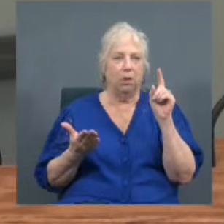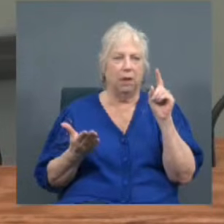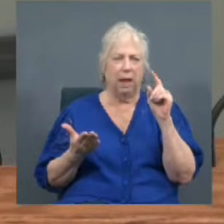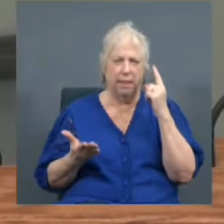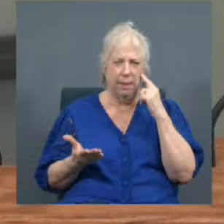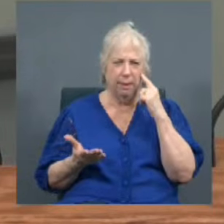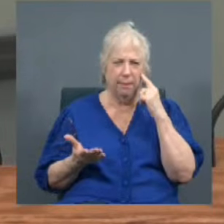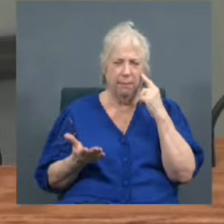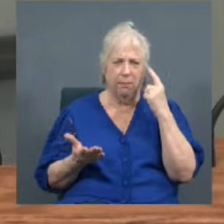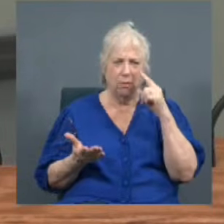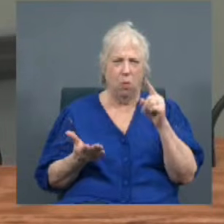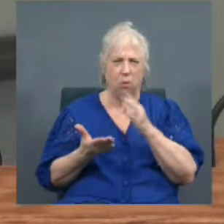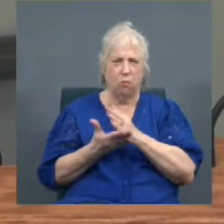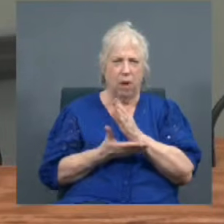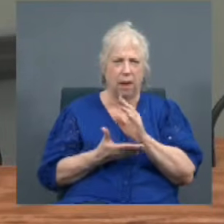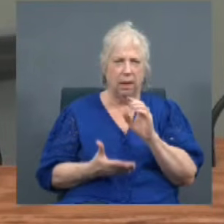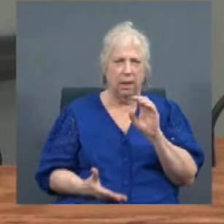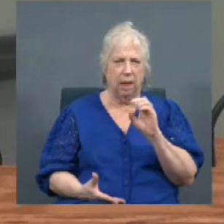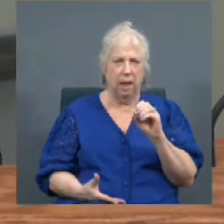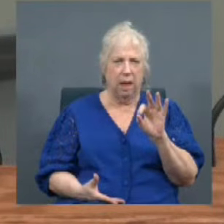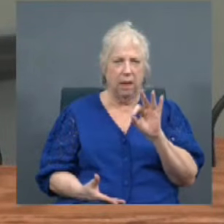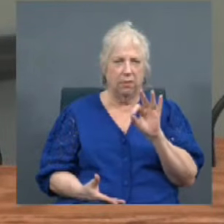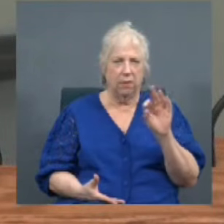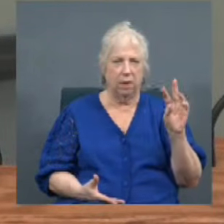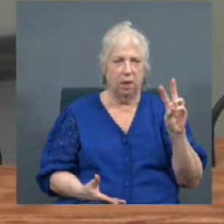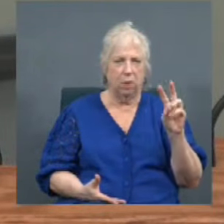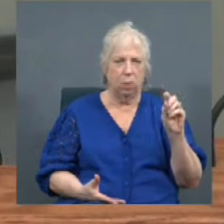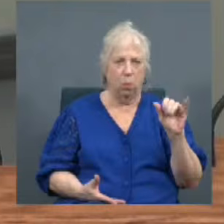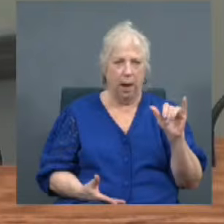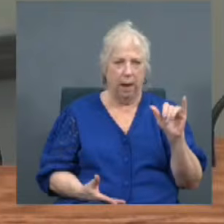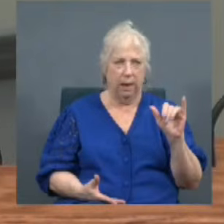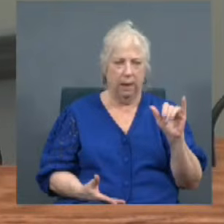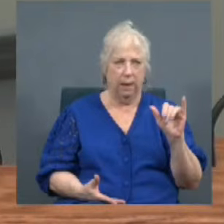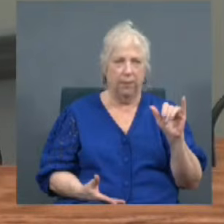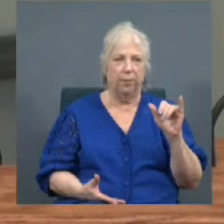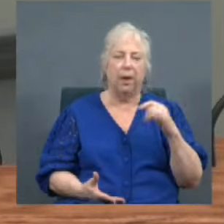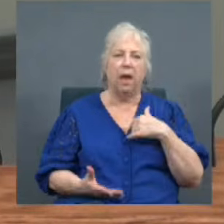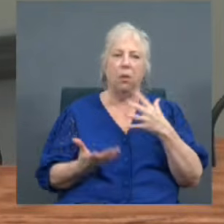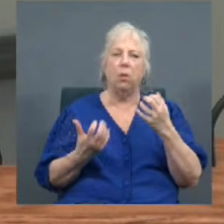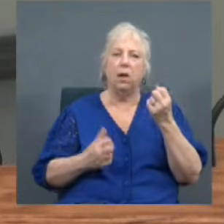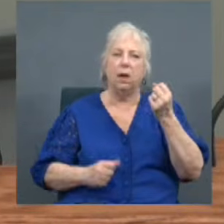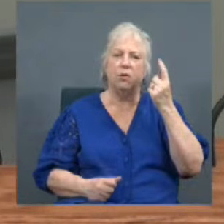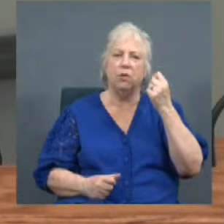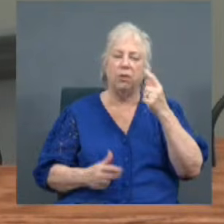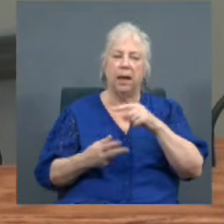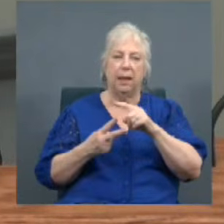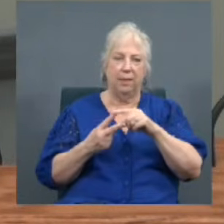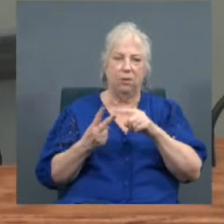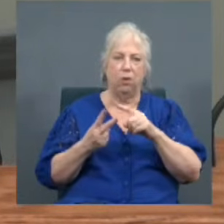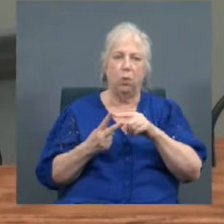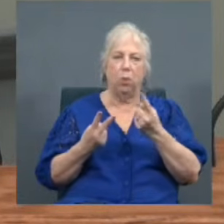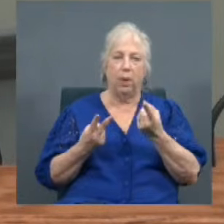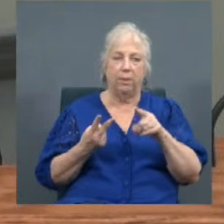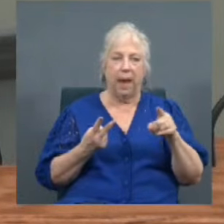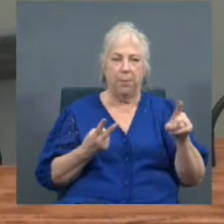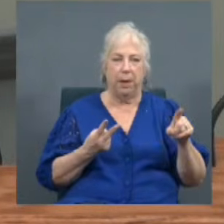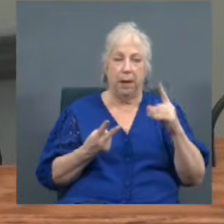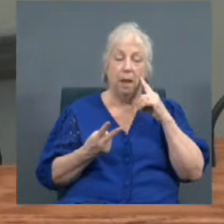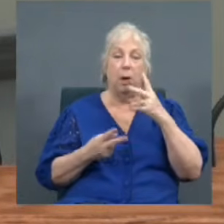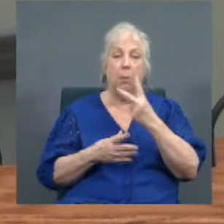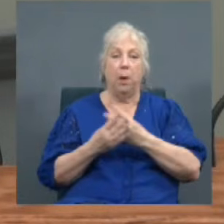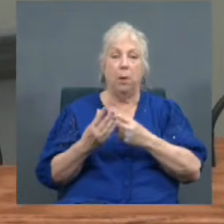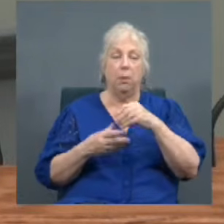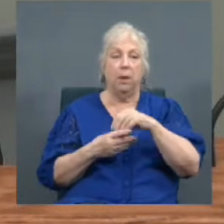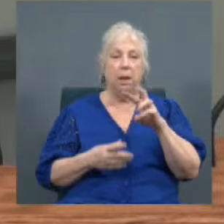I think it's for right-of-way. And so I want to understand what we're doing with these two things. I know they're in Ward 6,